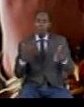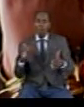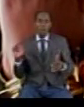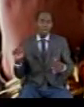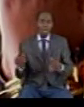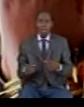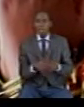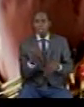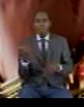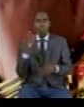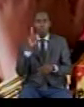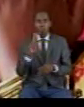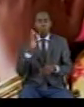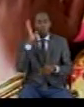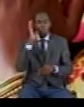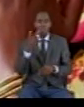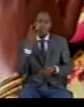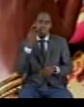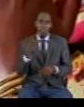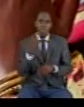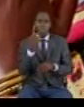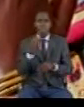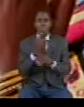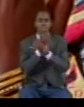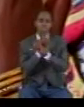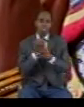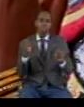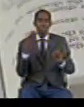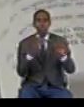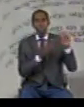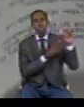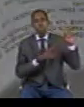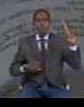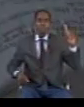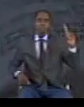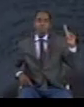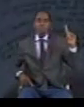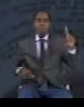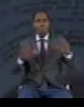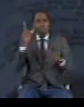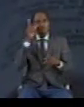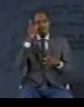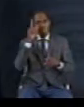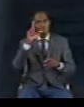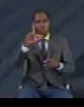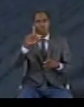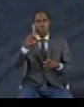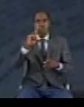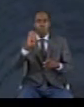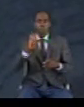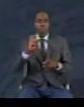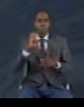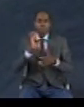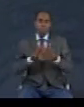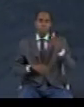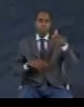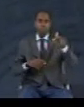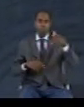anyone will see the salvation of the Lord. Luke chapter